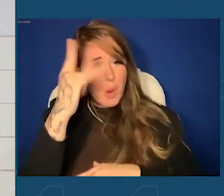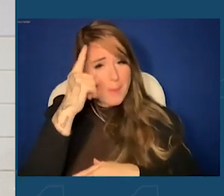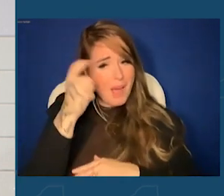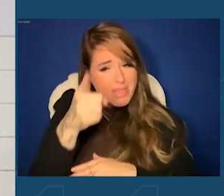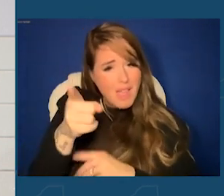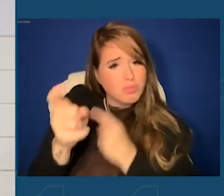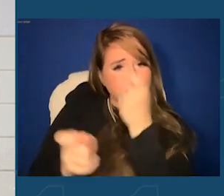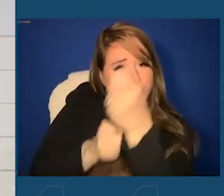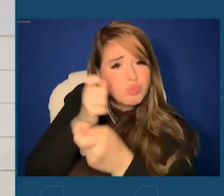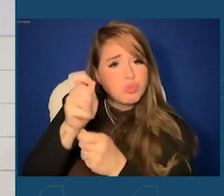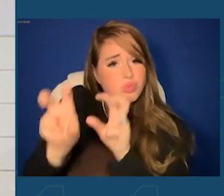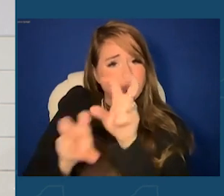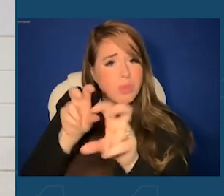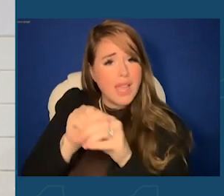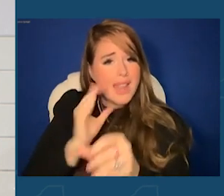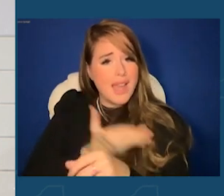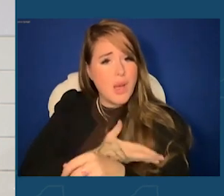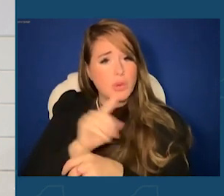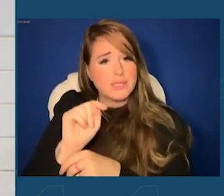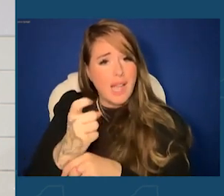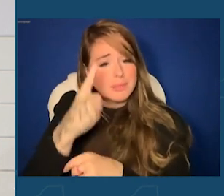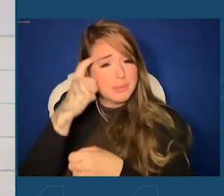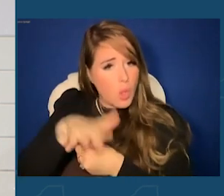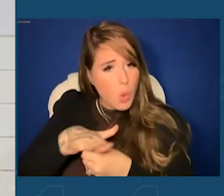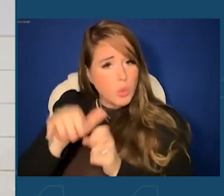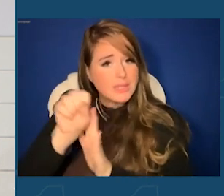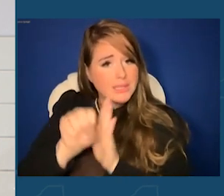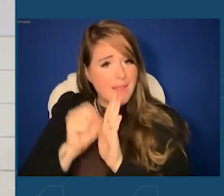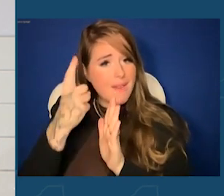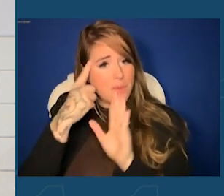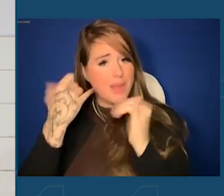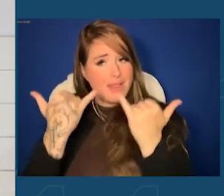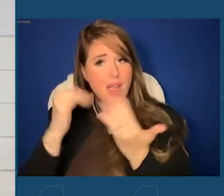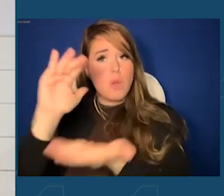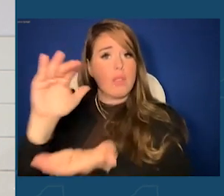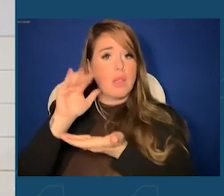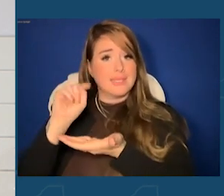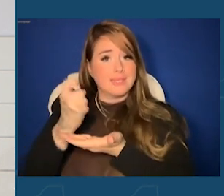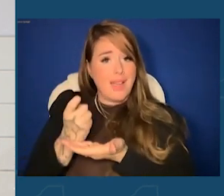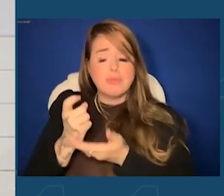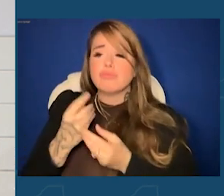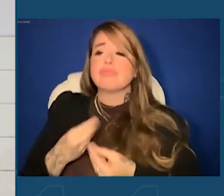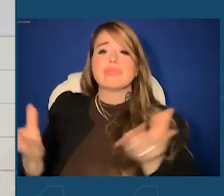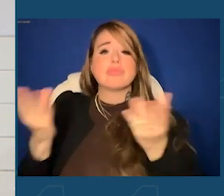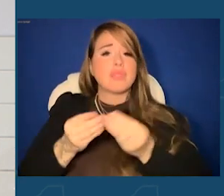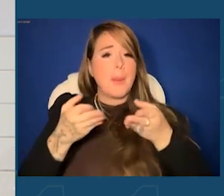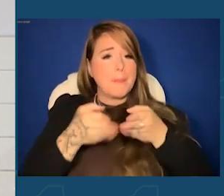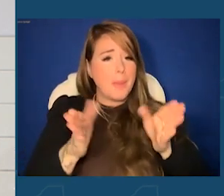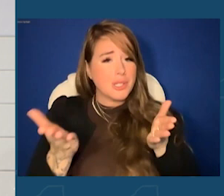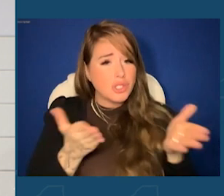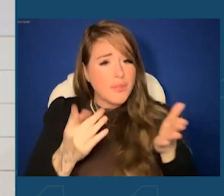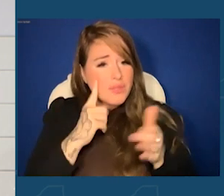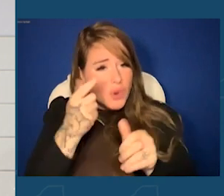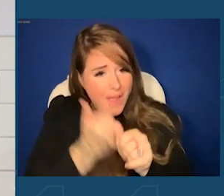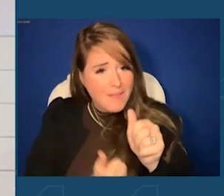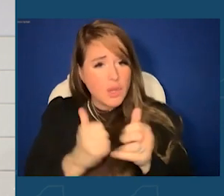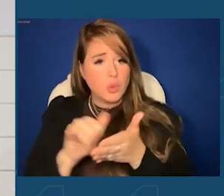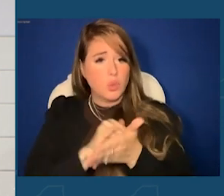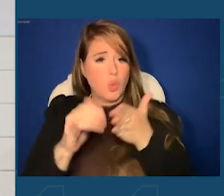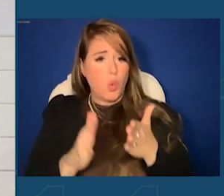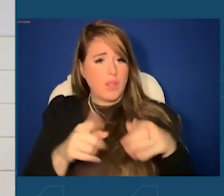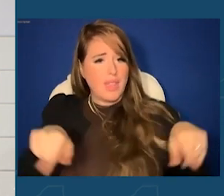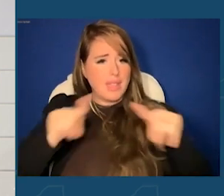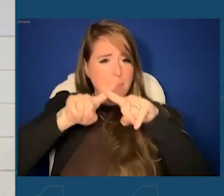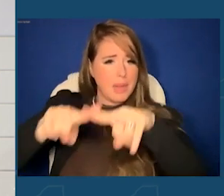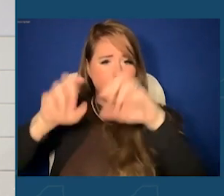Why? Because our local and state governments are now better able to provide all of the public services that every single New Yorker relies on. Education,